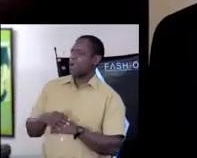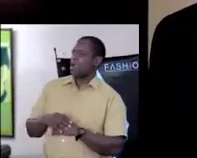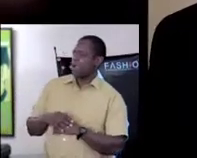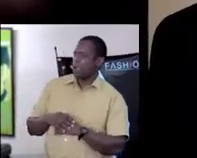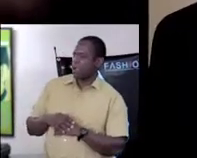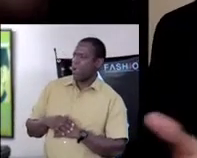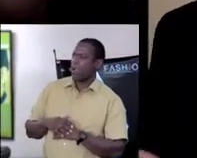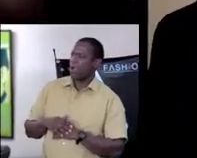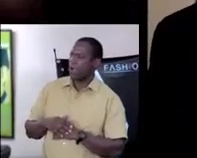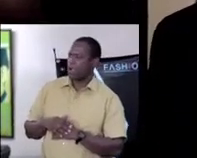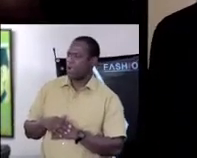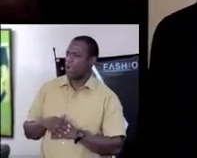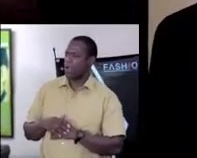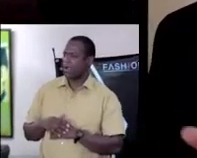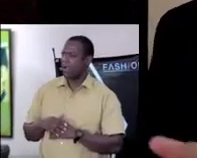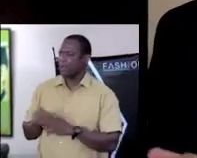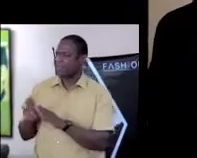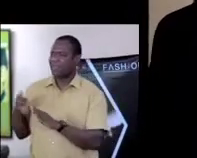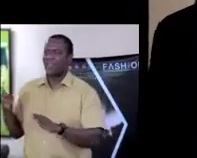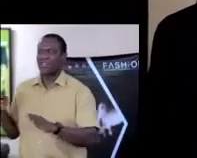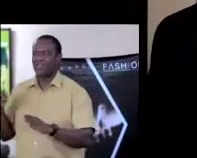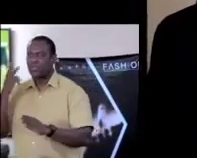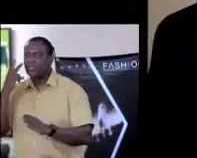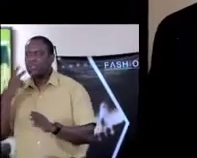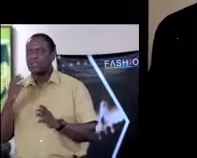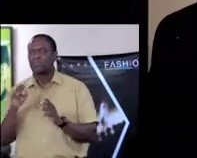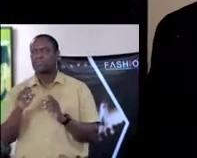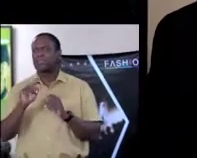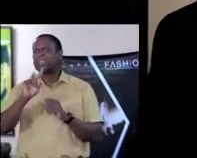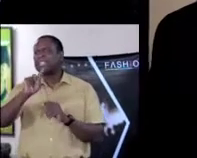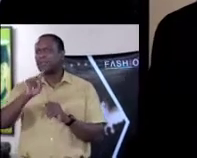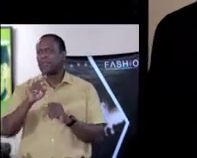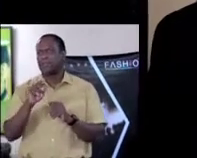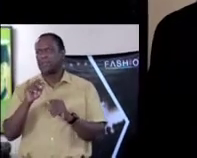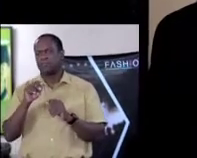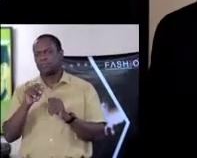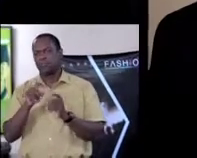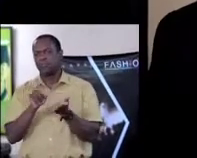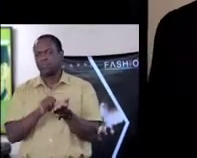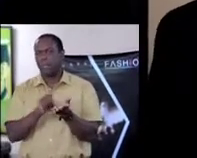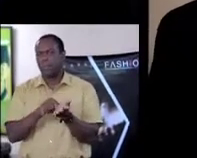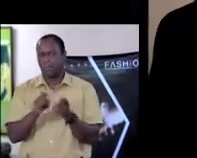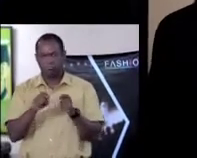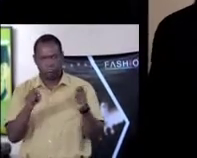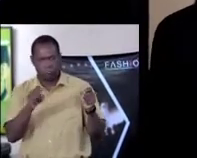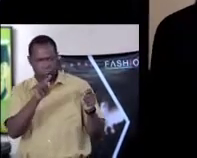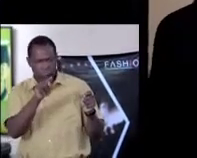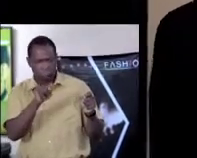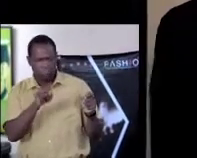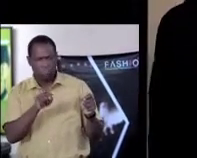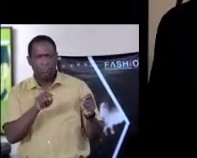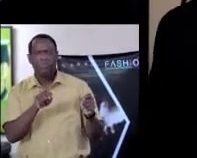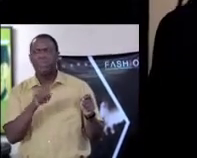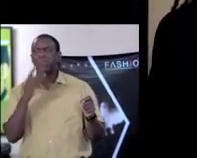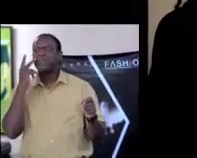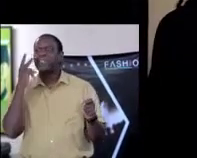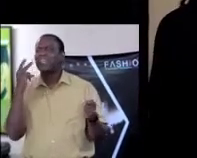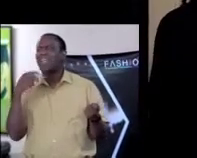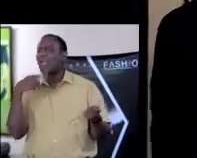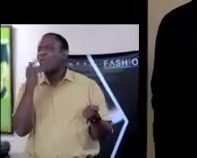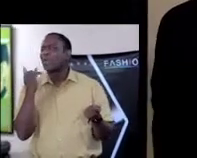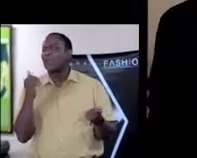aesthetic depicted in the media, you know, you see they always throw us up as Hawaiian shirts